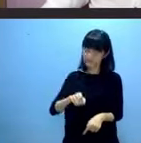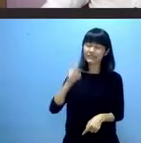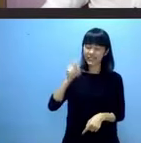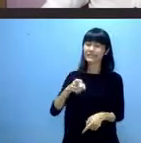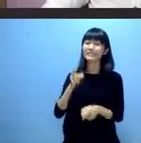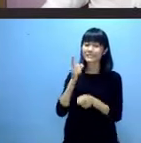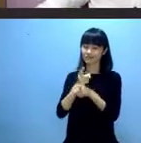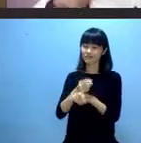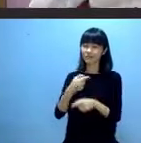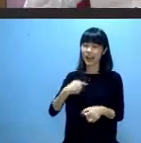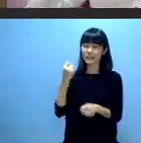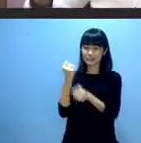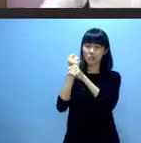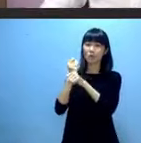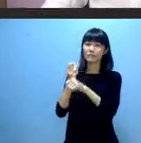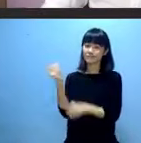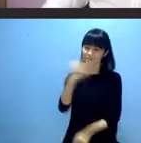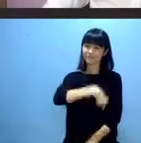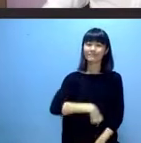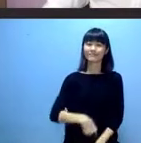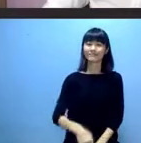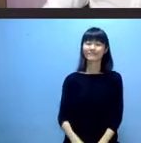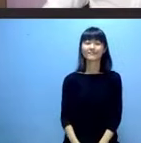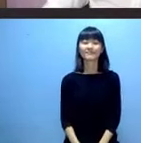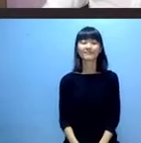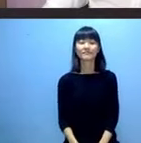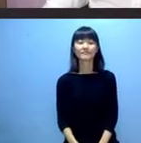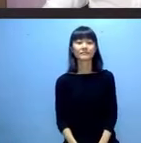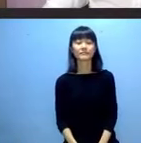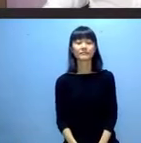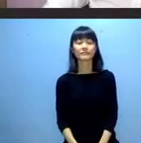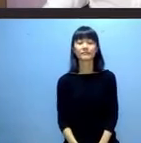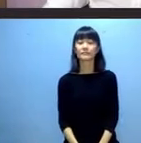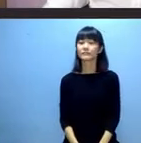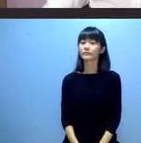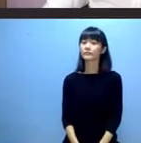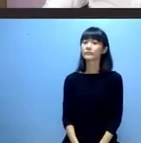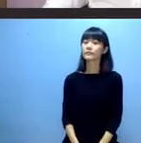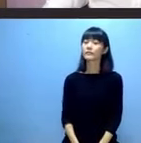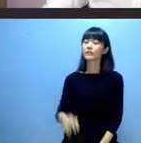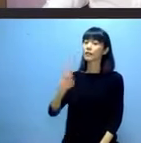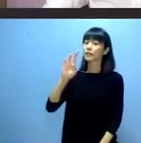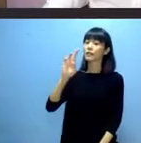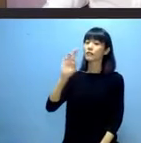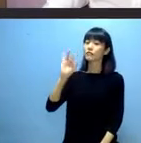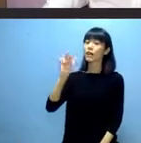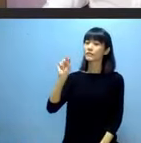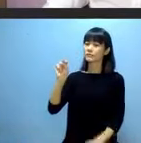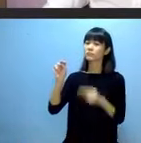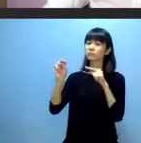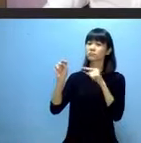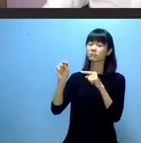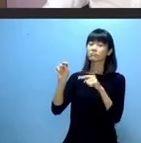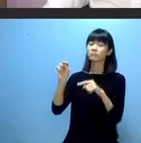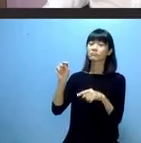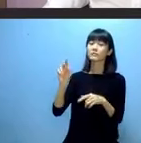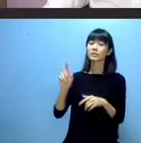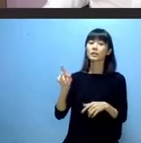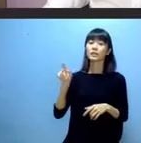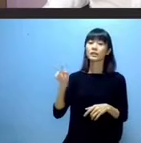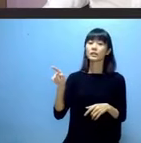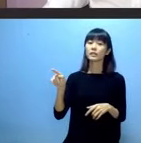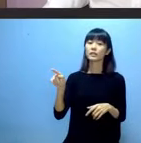supportive right. of that. All yeah, right, tell us more. So Ryan is brilliant. I mean, his mind